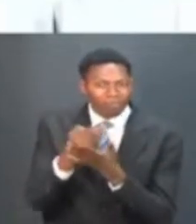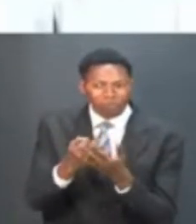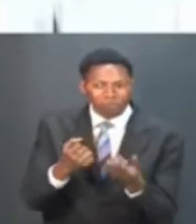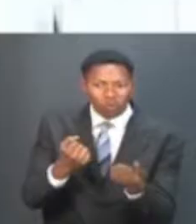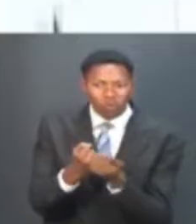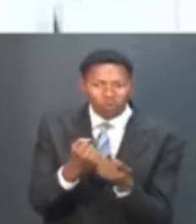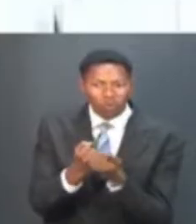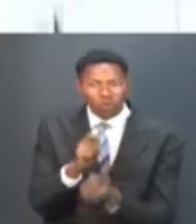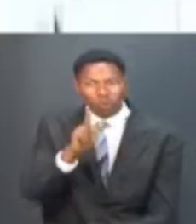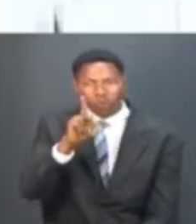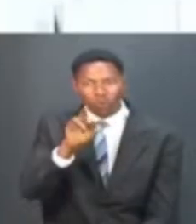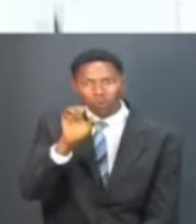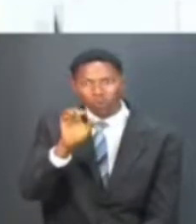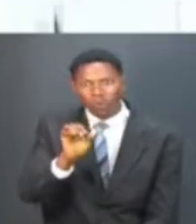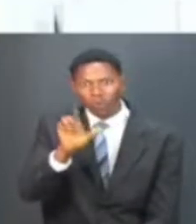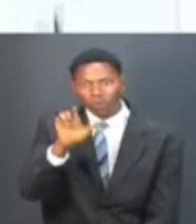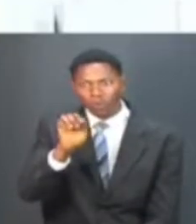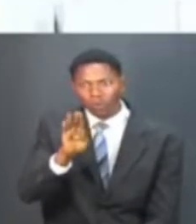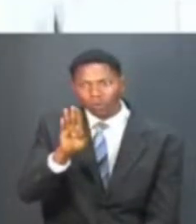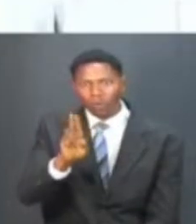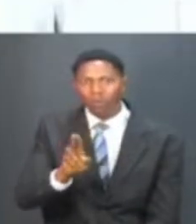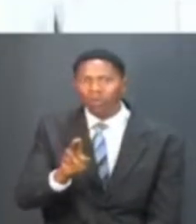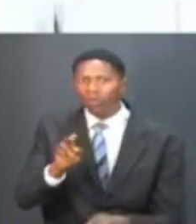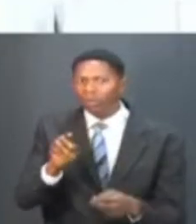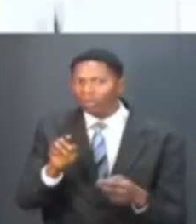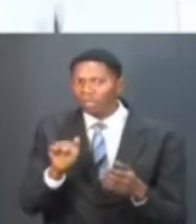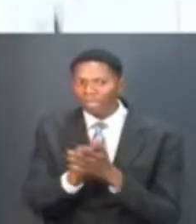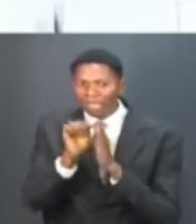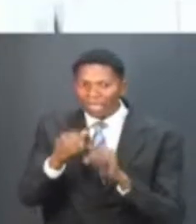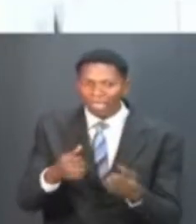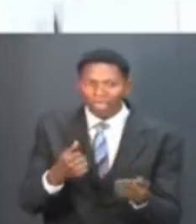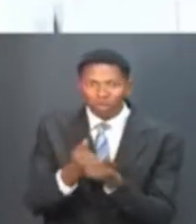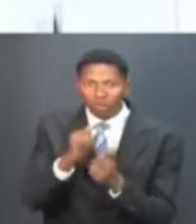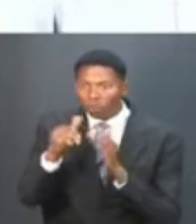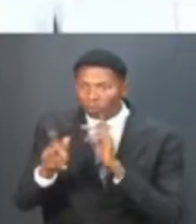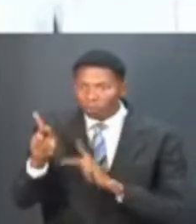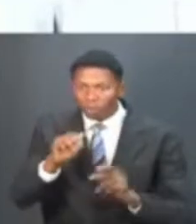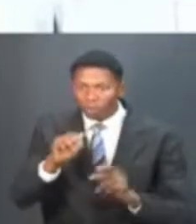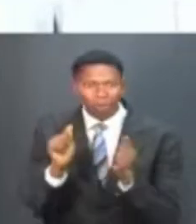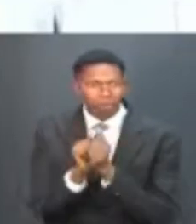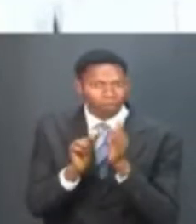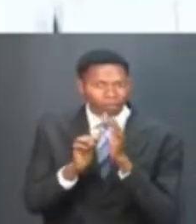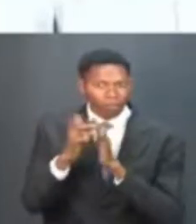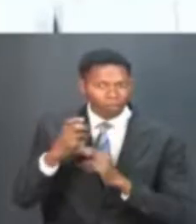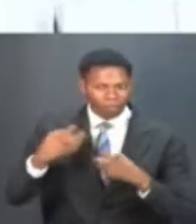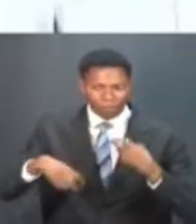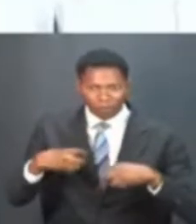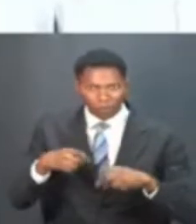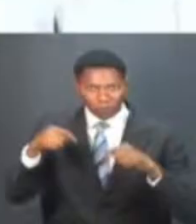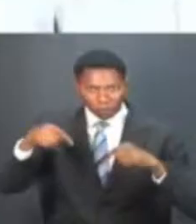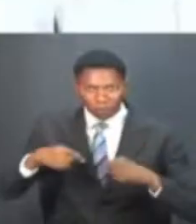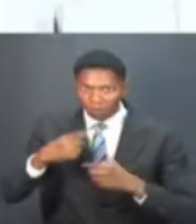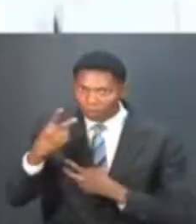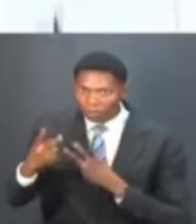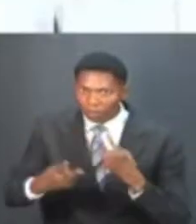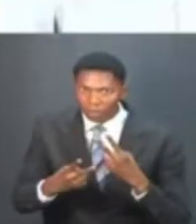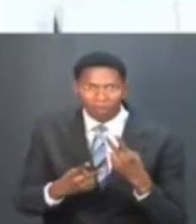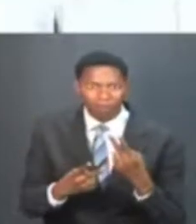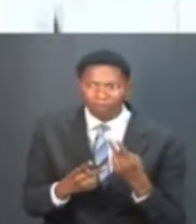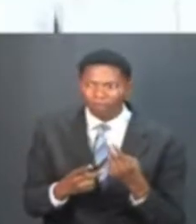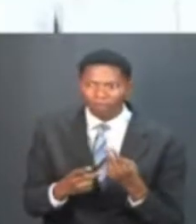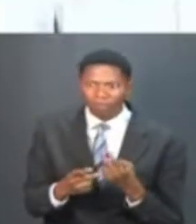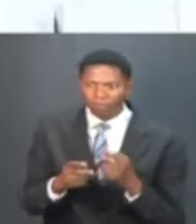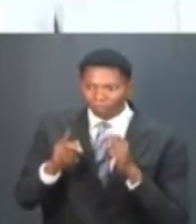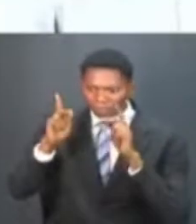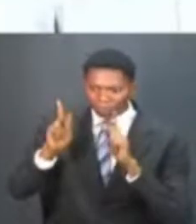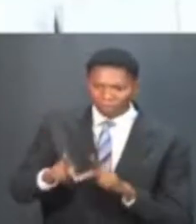Ghana cedis to care for both cancers and heart conditions. Today, they visited a patient who had a